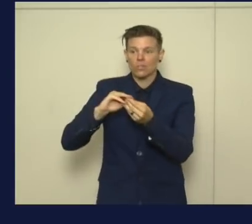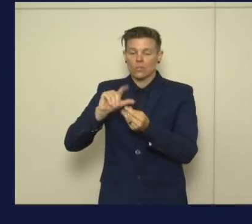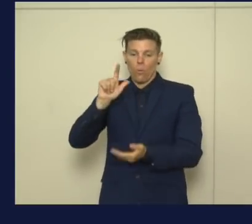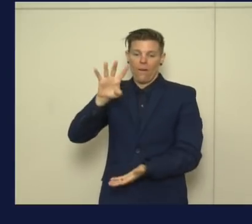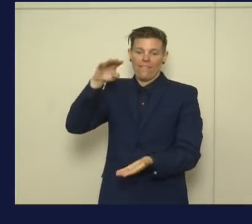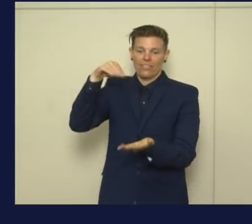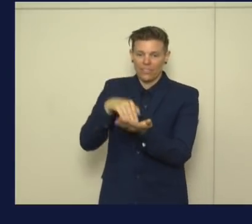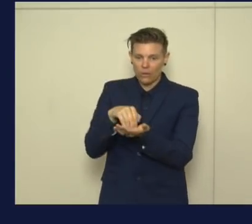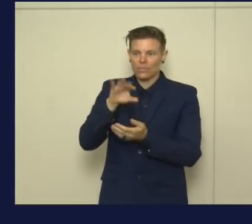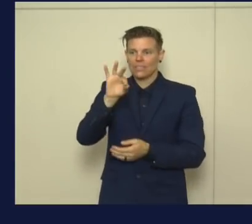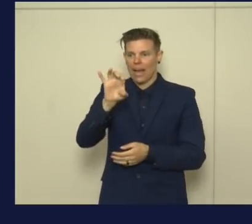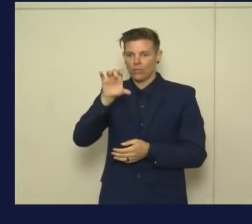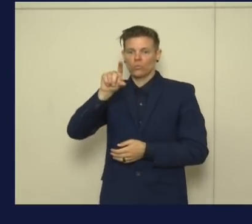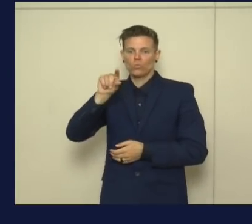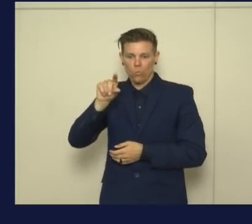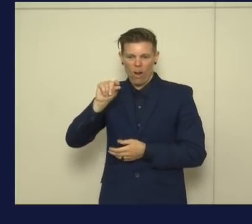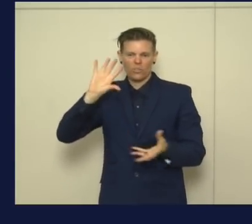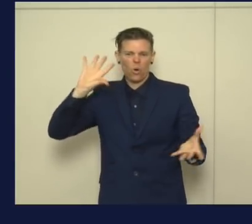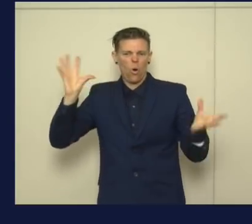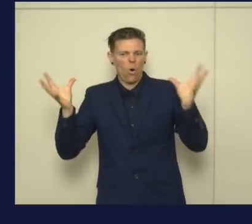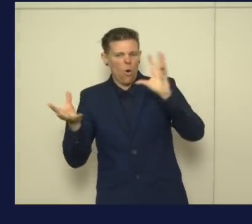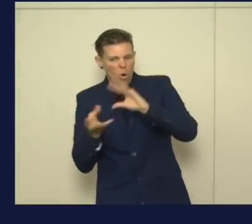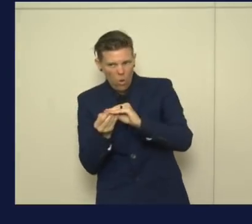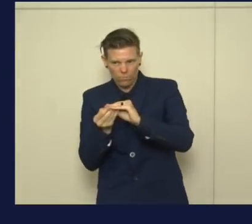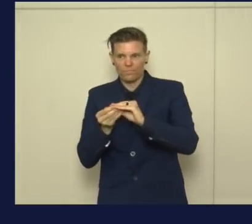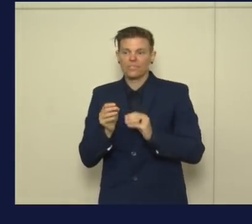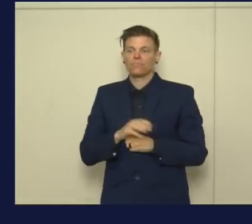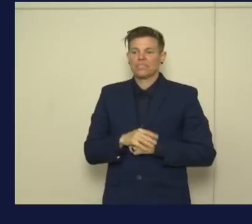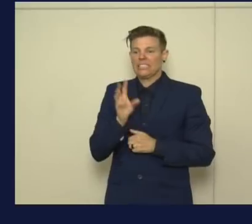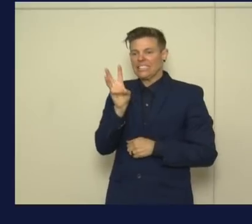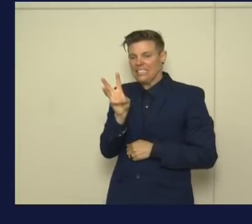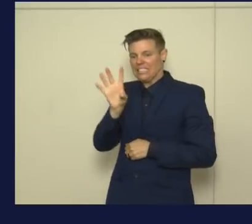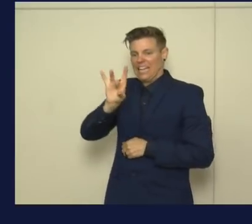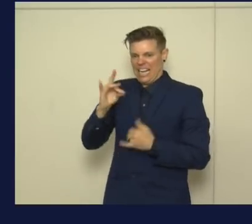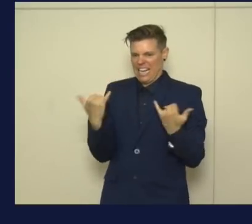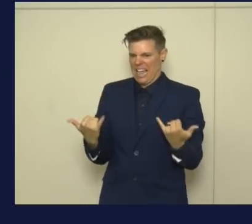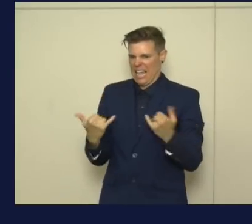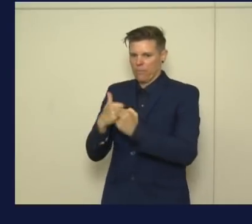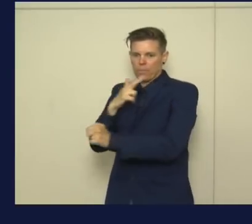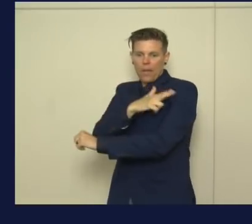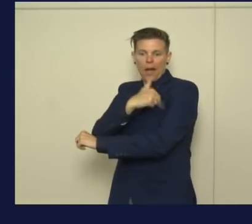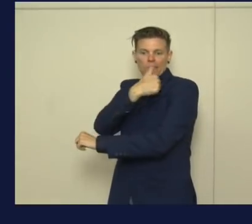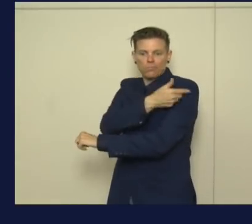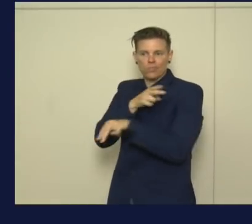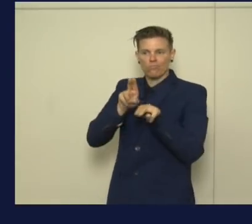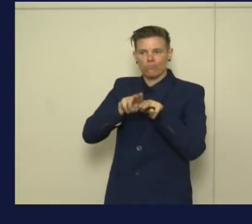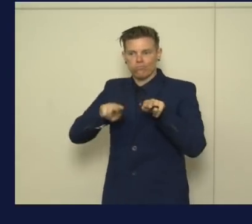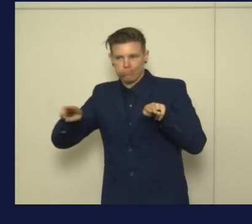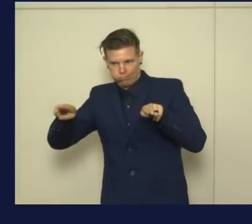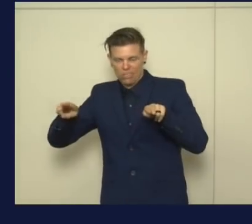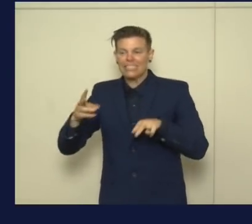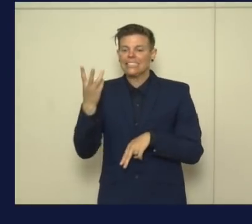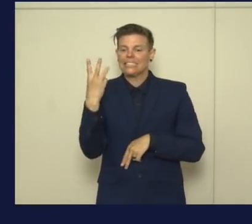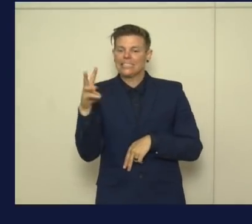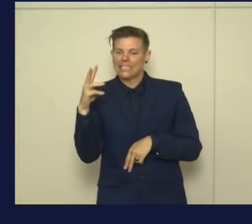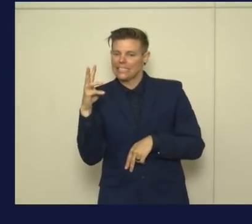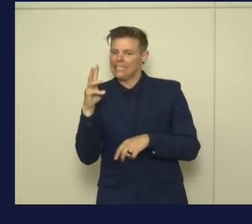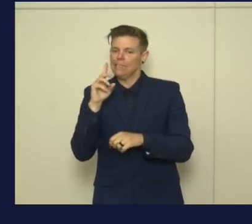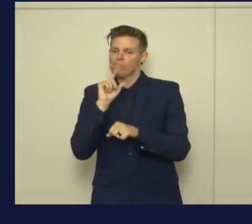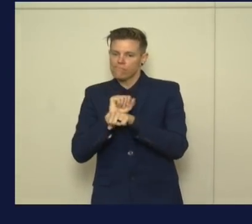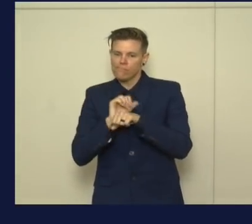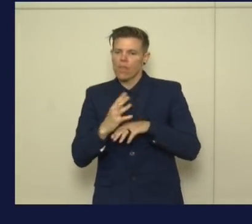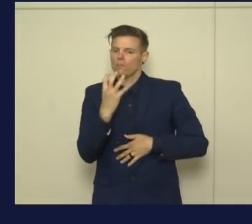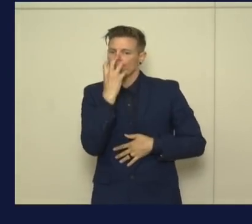24,920. We have 68 hospitalizations, 16 people on ventilators. That's continuing to